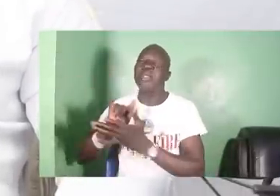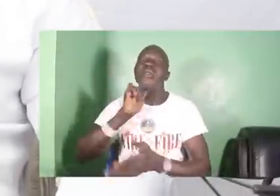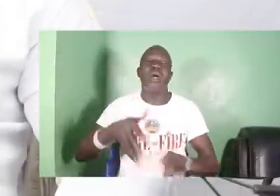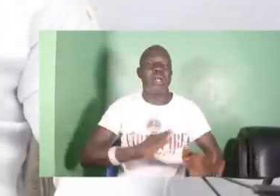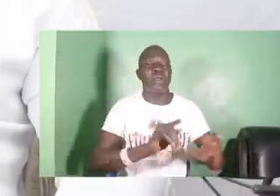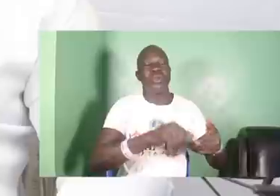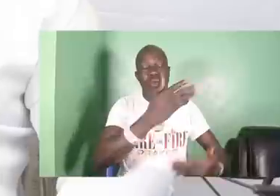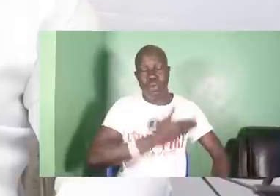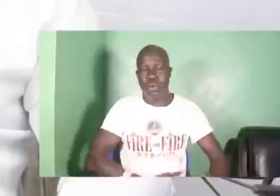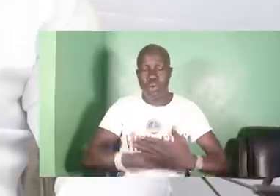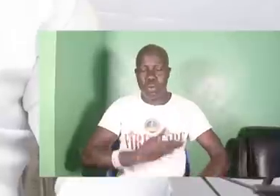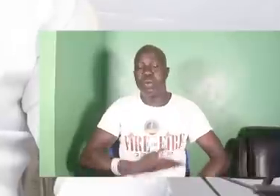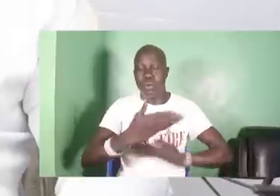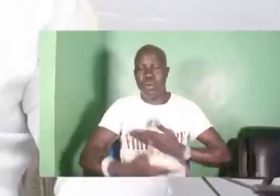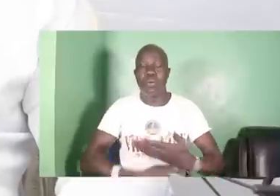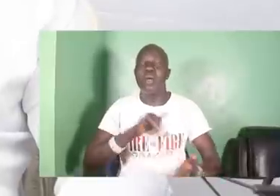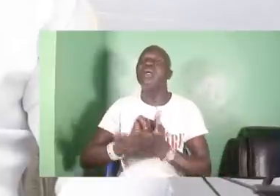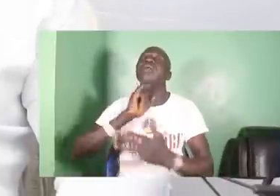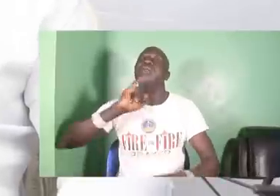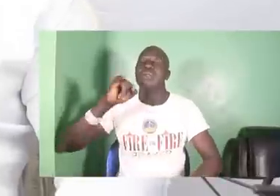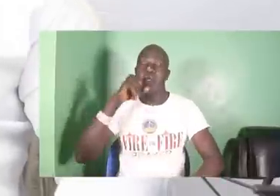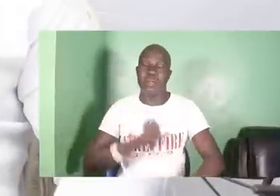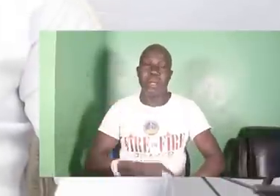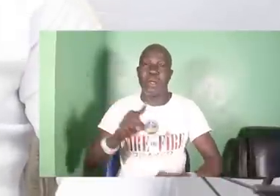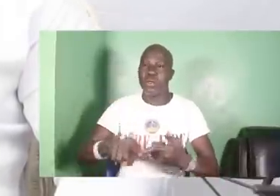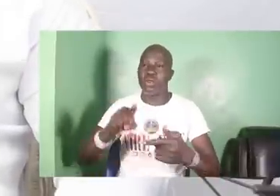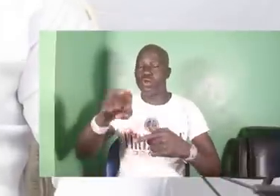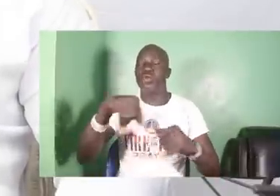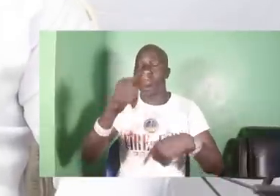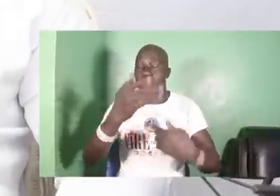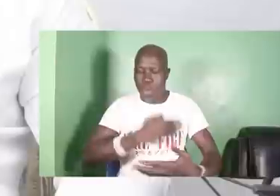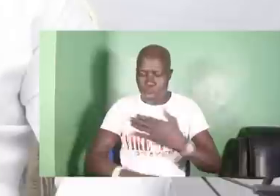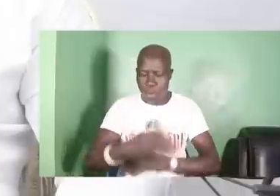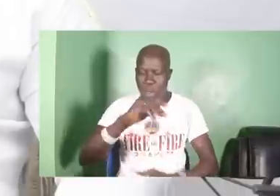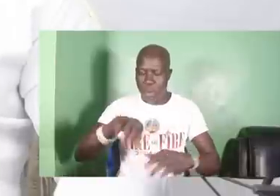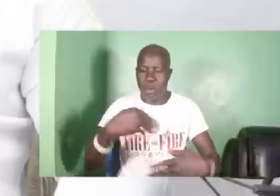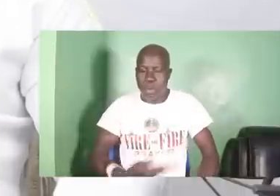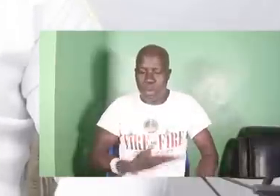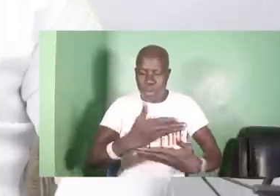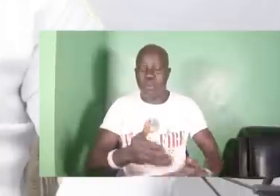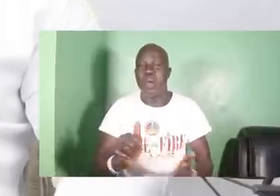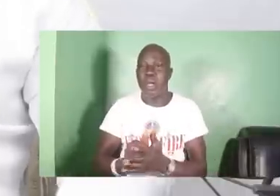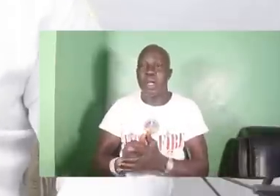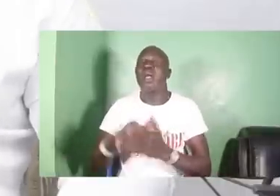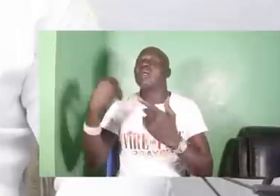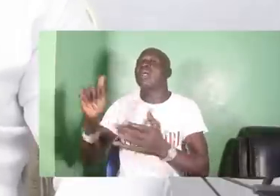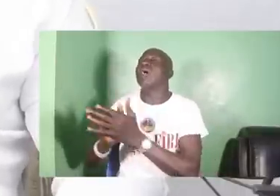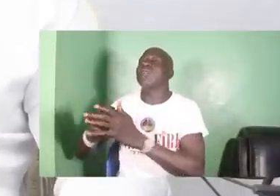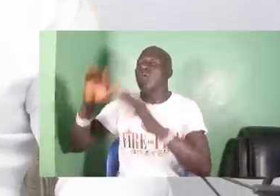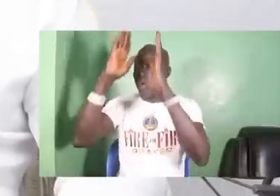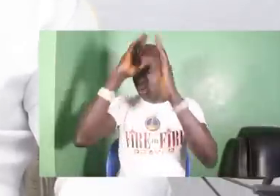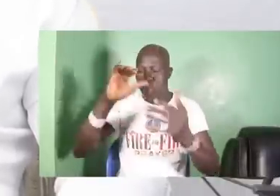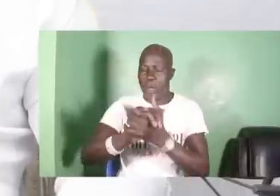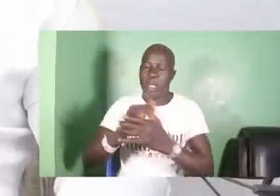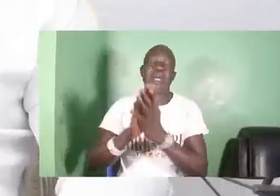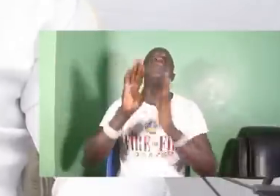give back to. He said it's time. That you will give back to that child. That husband's